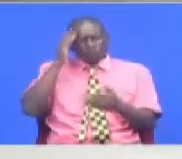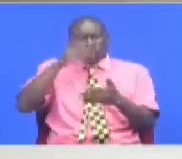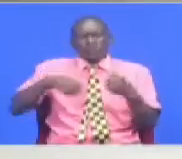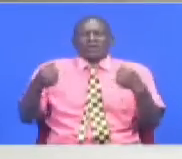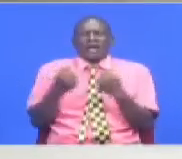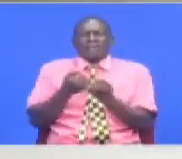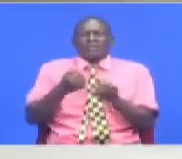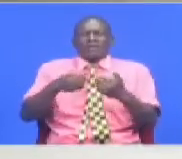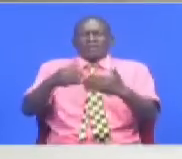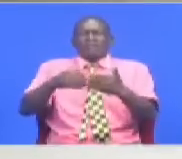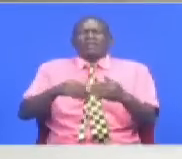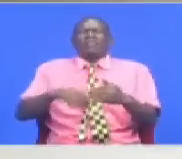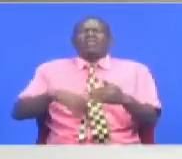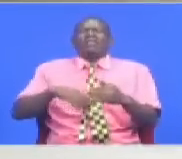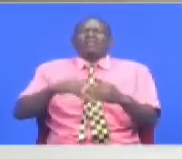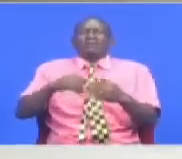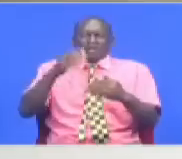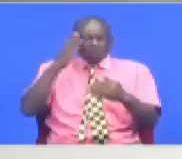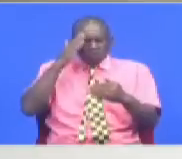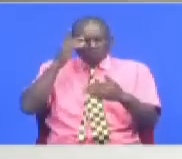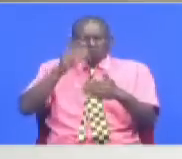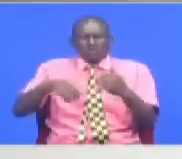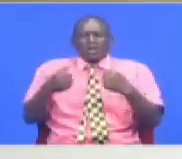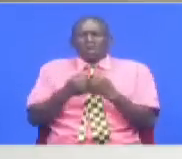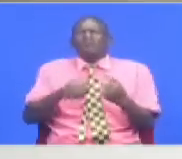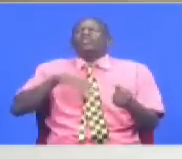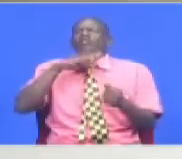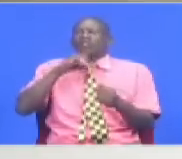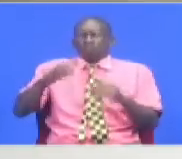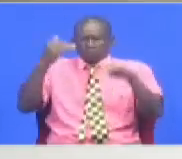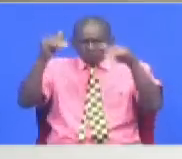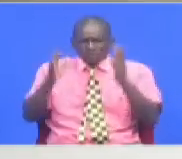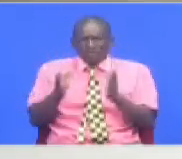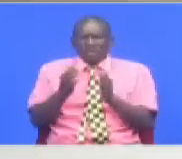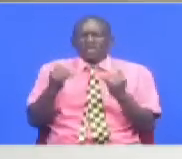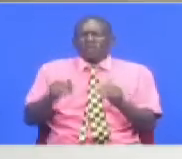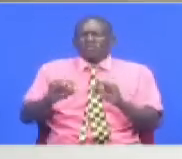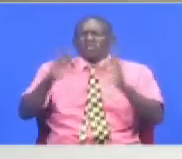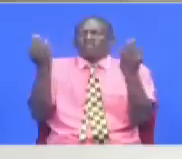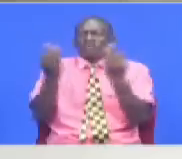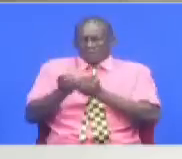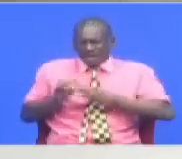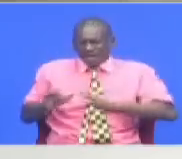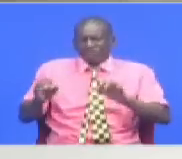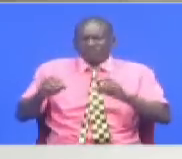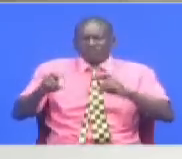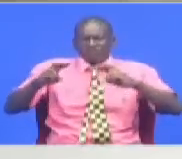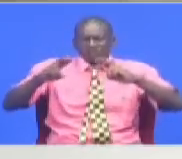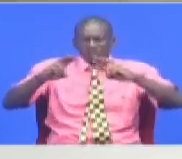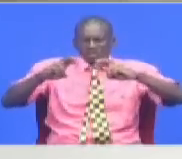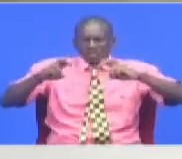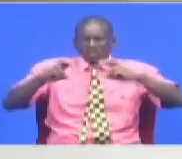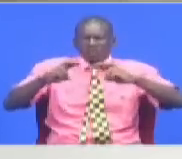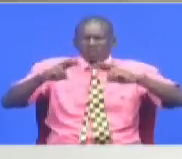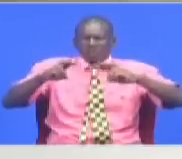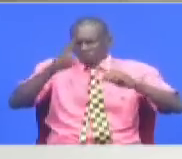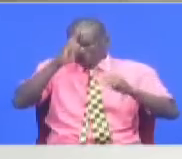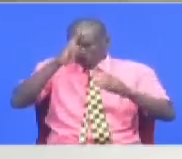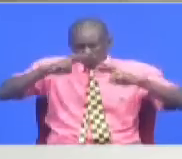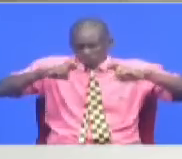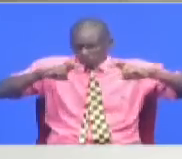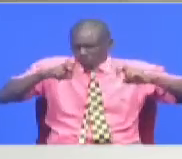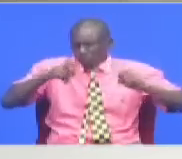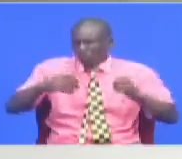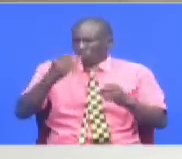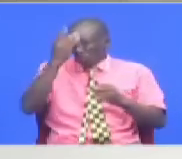of the late professor. But the family are resting their hopes that investigative agencies will be able to zero in on the culprits and bring them to book.